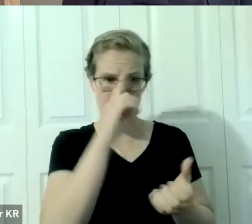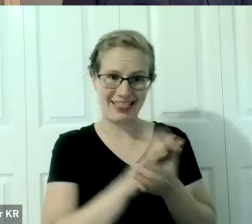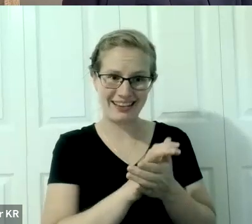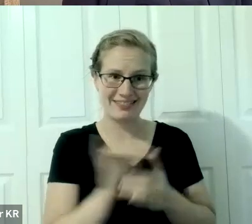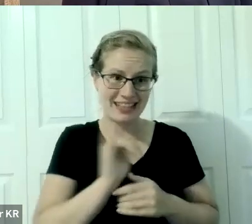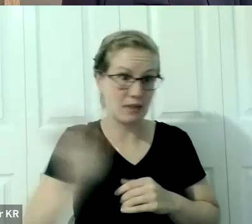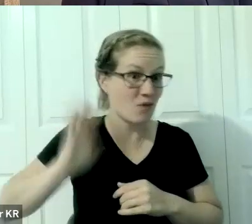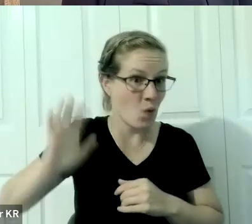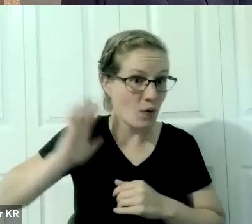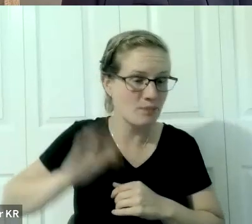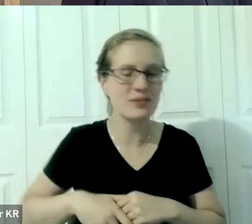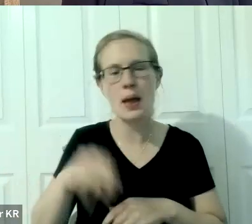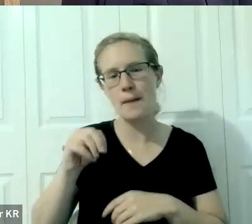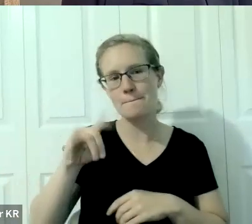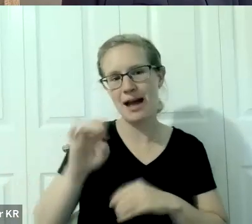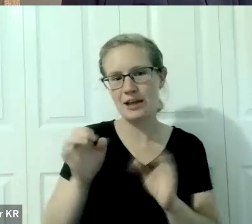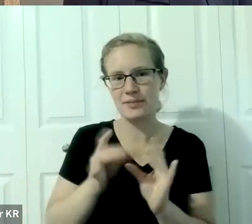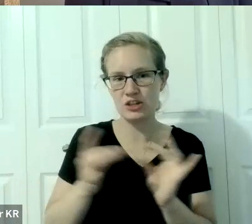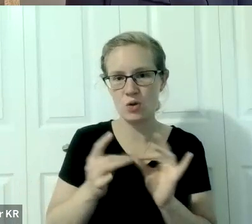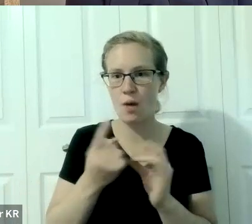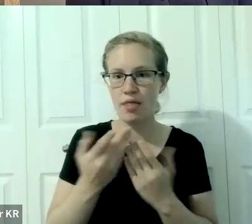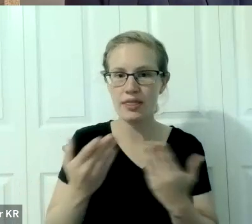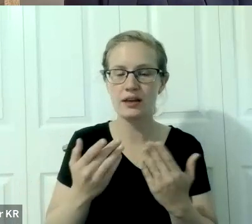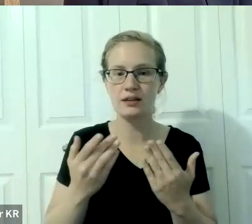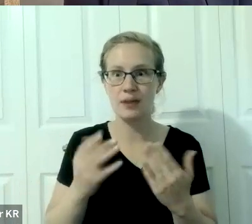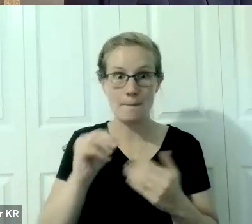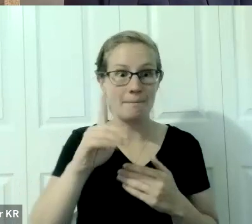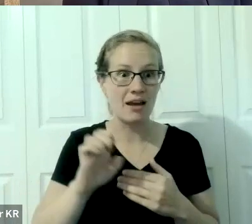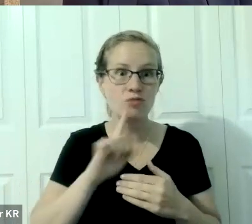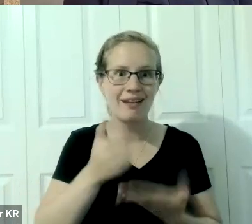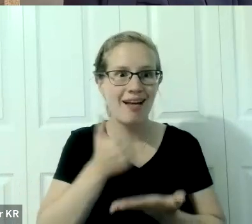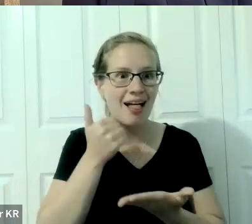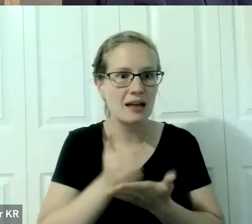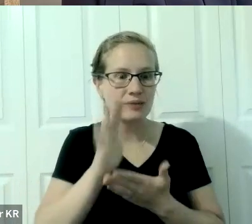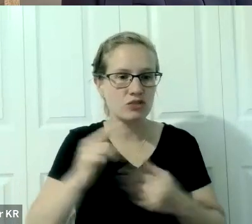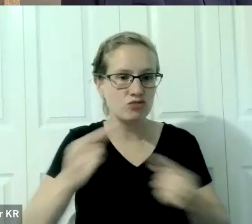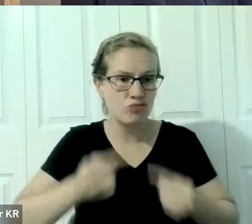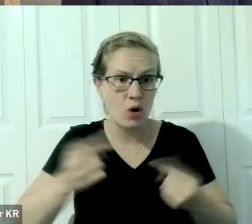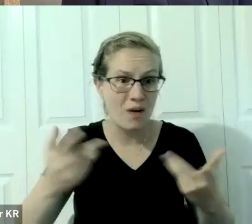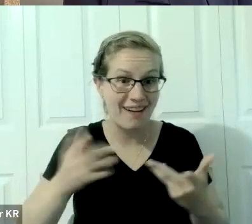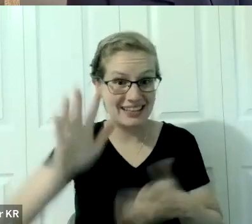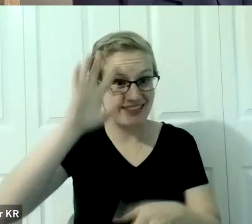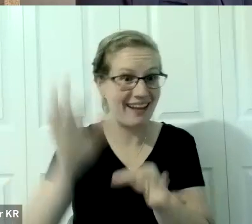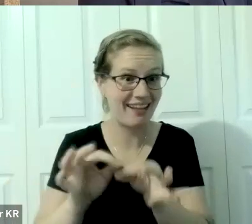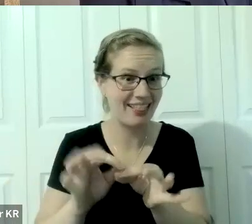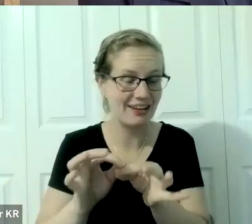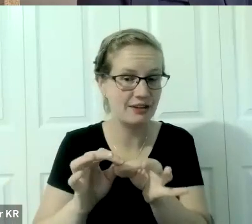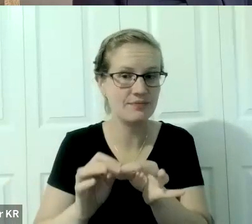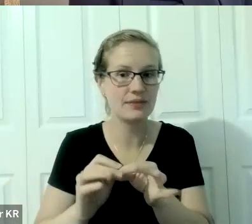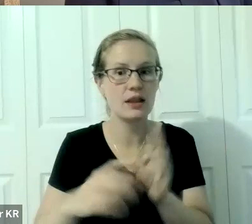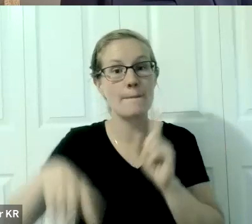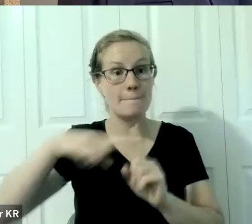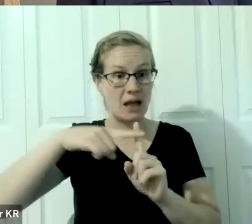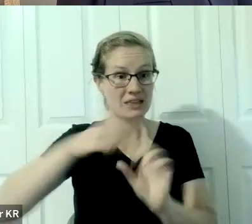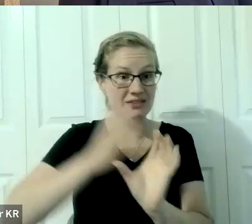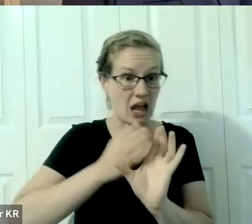kind of what Mike was saying, one of the things that really has gotten him through his struggle is his faith. And positive psychology